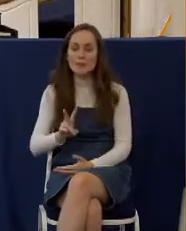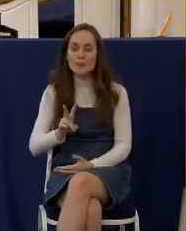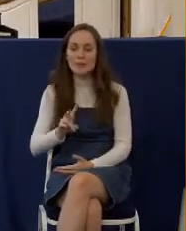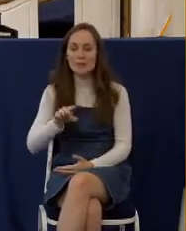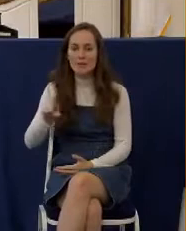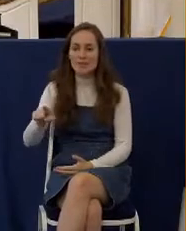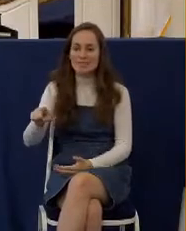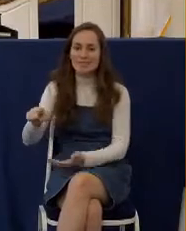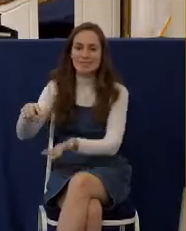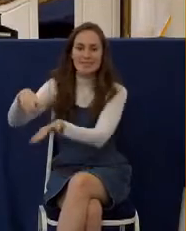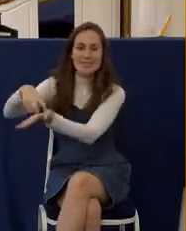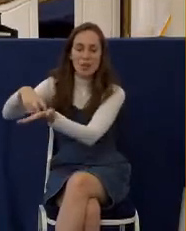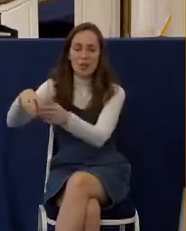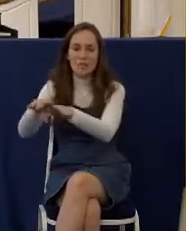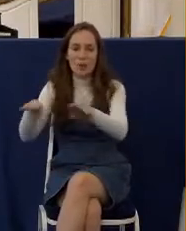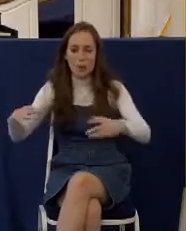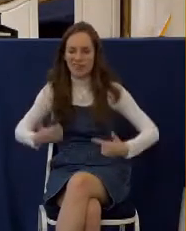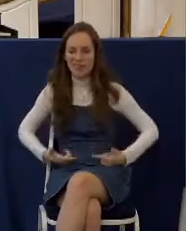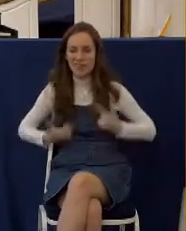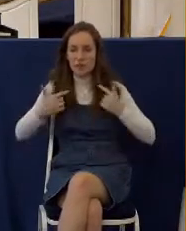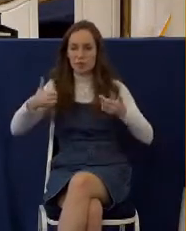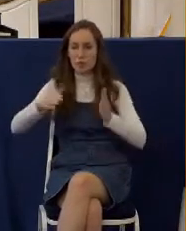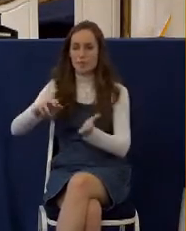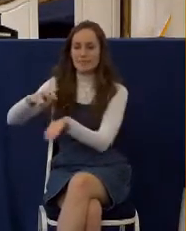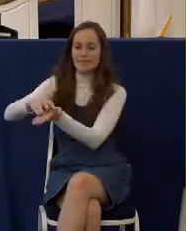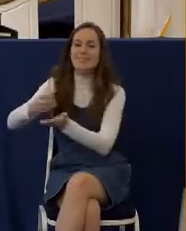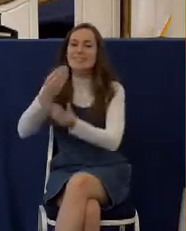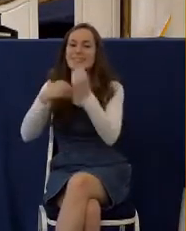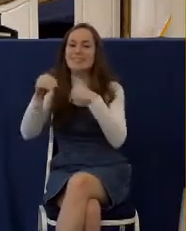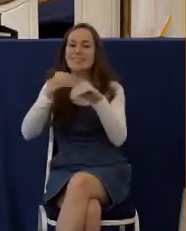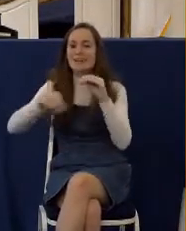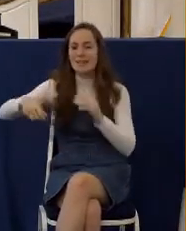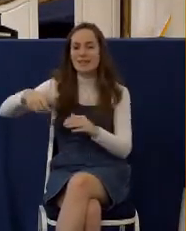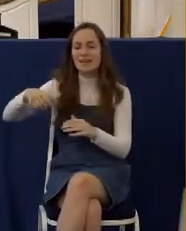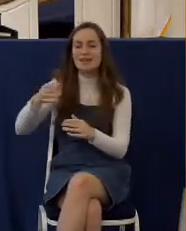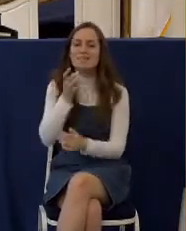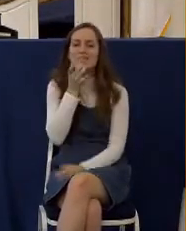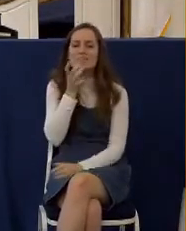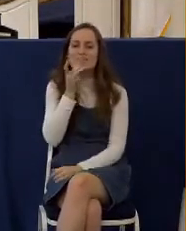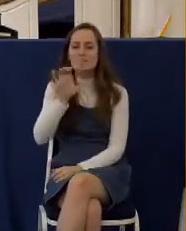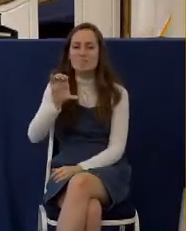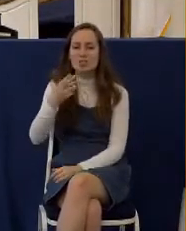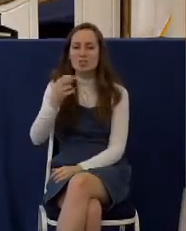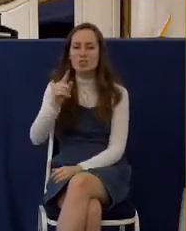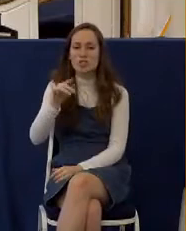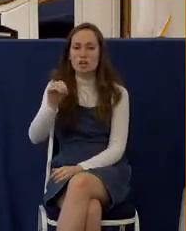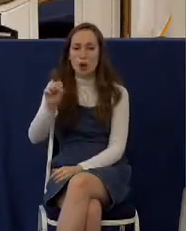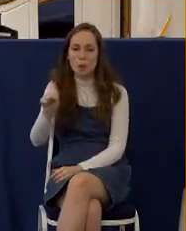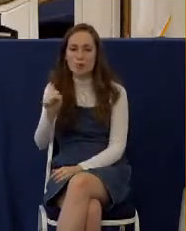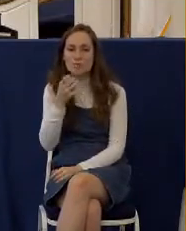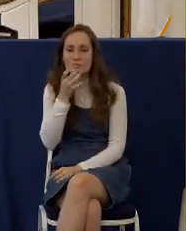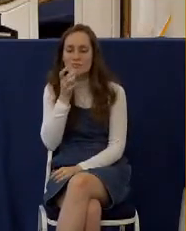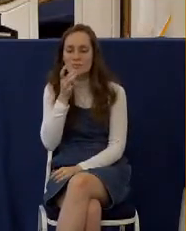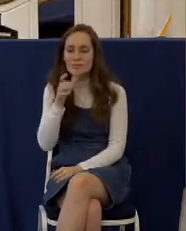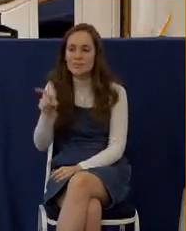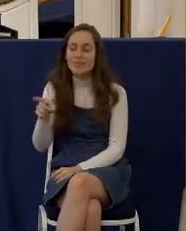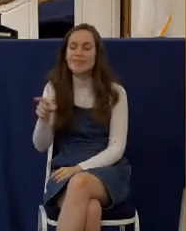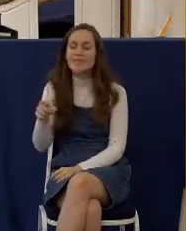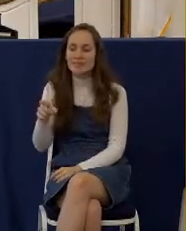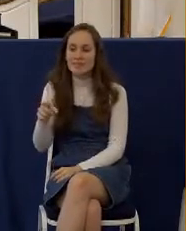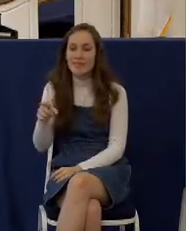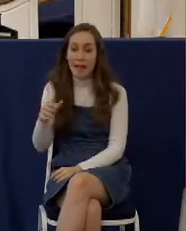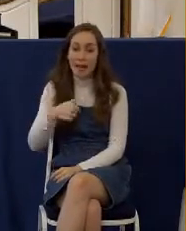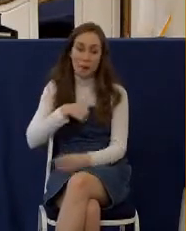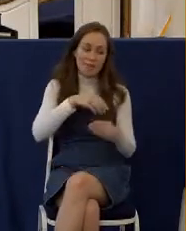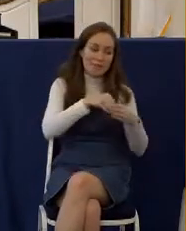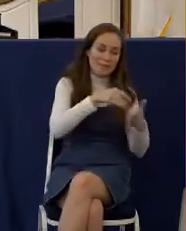living room floor eating a bag of Cheetos, and I had passed by and saw him, and I was bringing, you know, I was in my